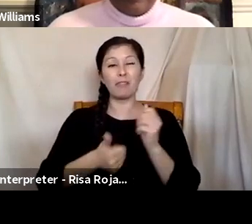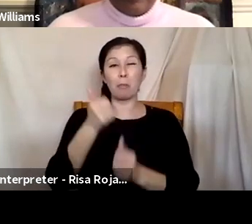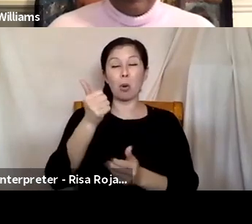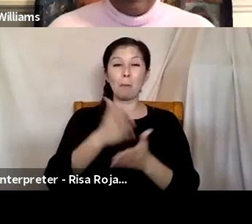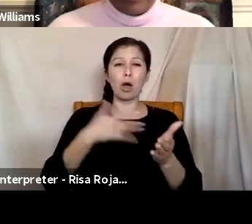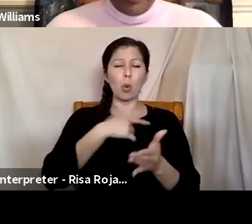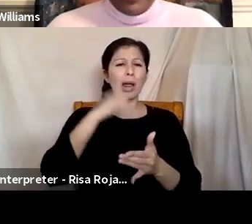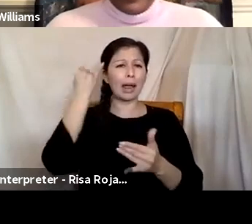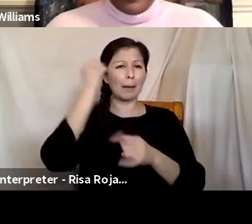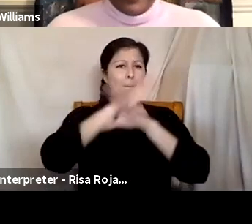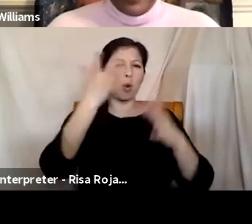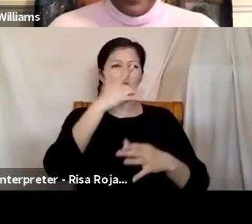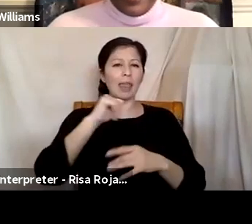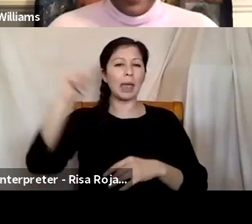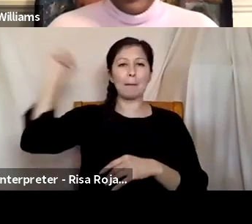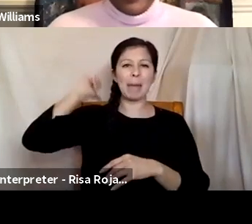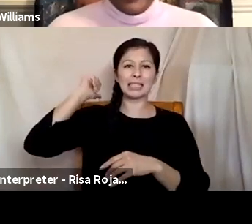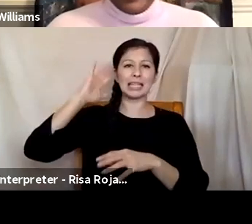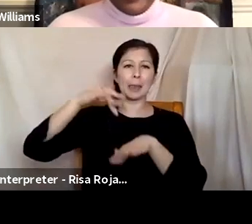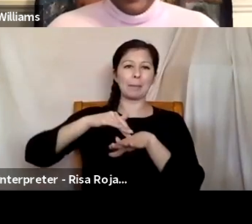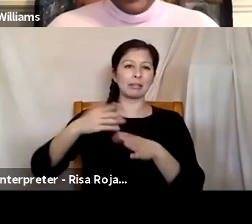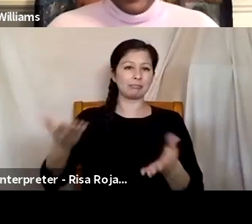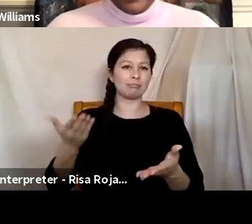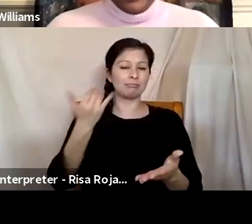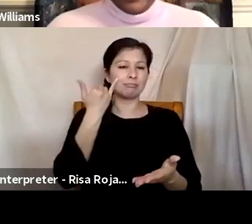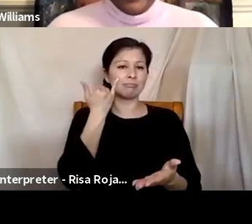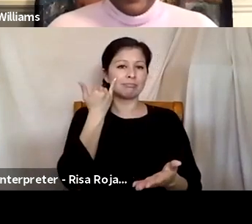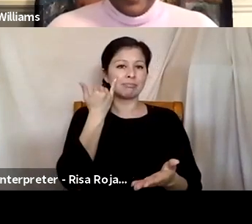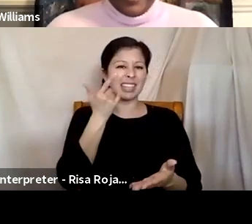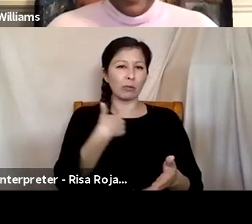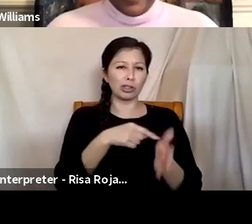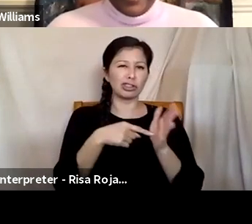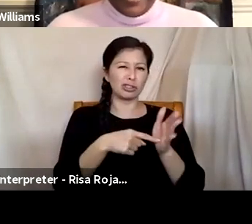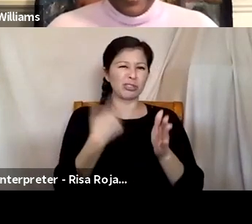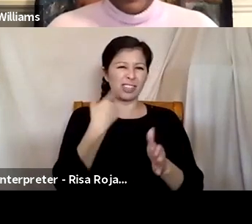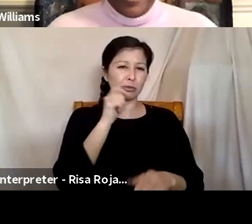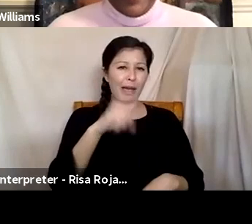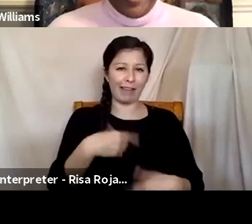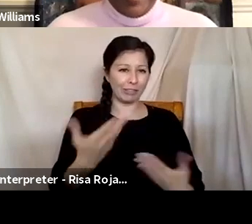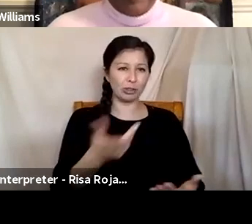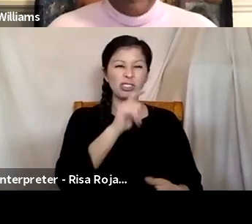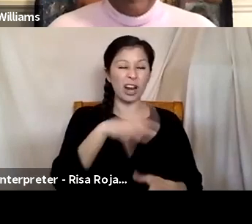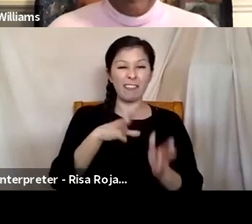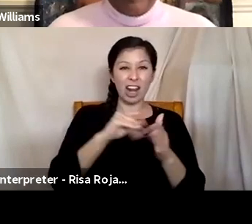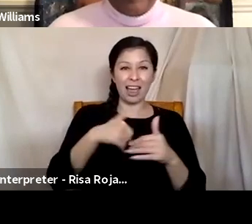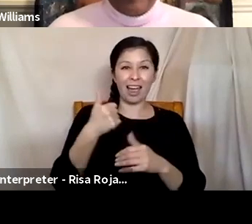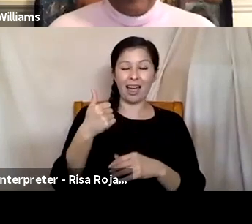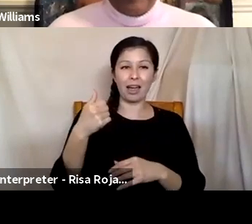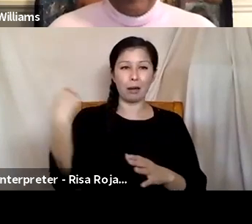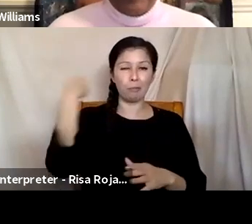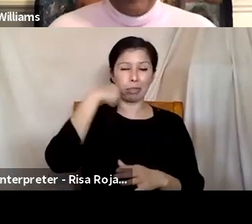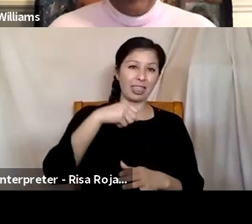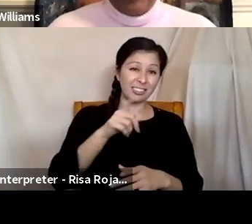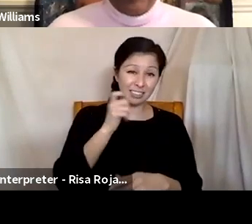imagine what you'll look like in the backseat in the middle. You don't have to demonstrate that for us. So they don't have to learn how to take a punch in the